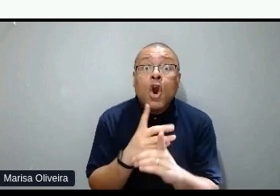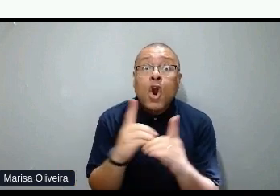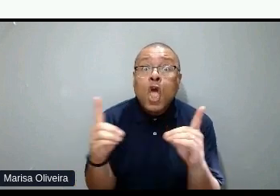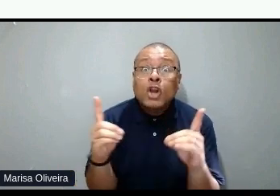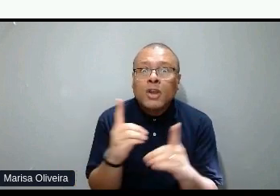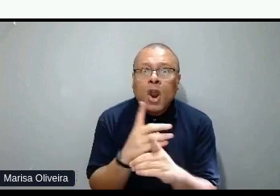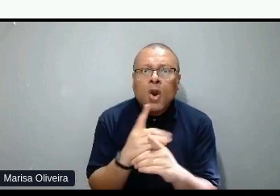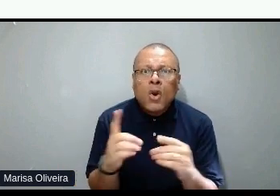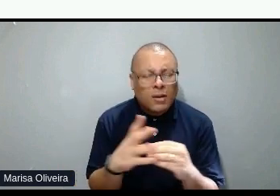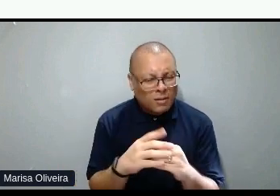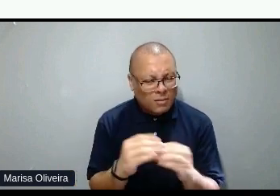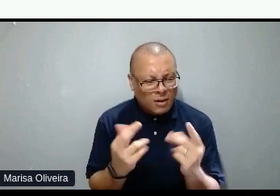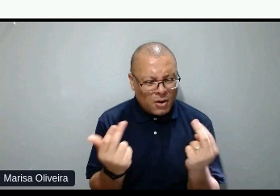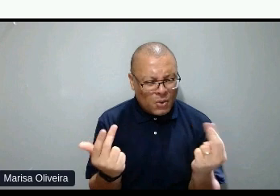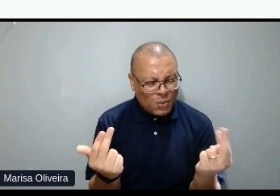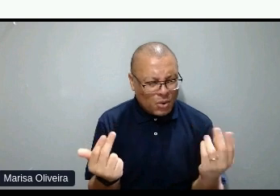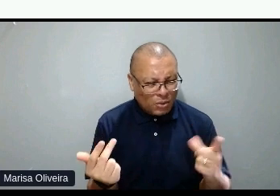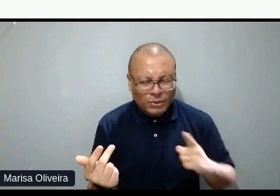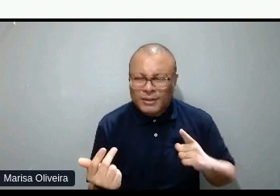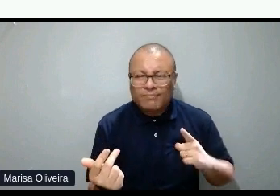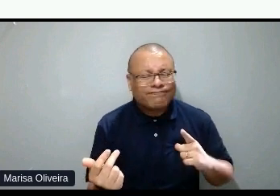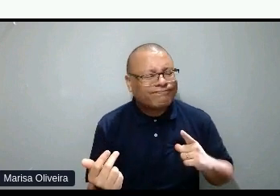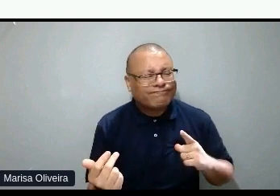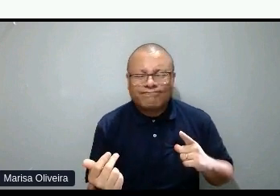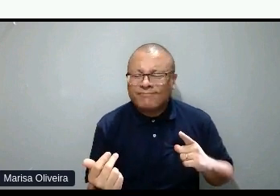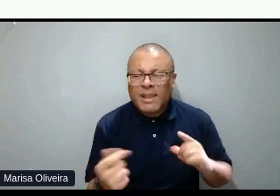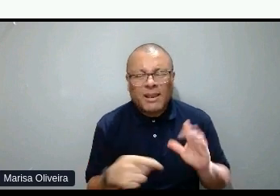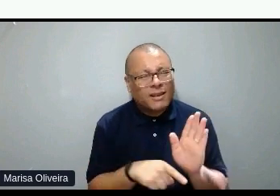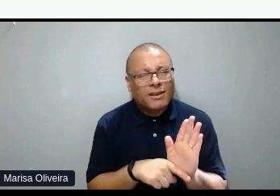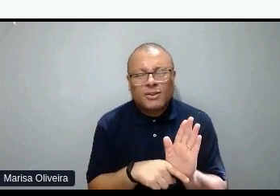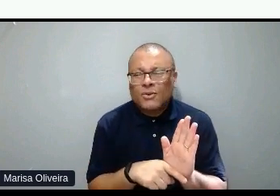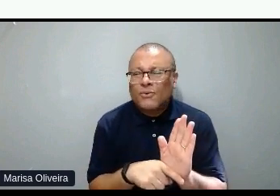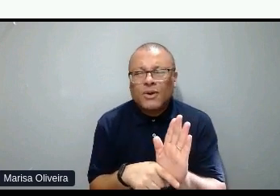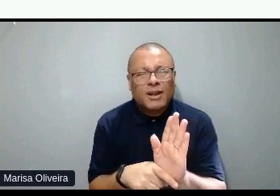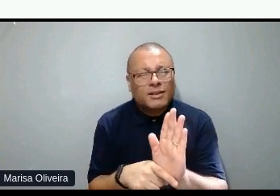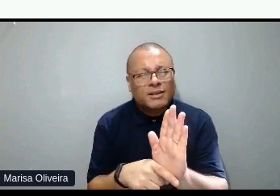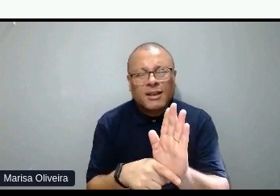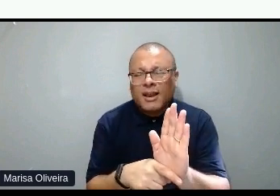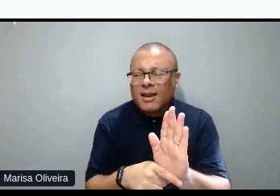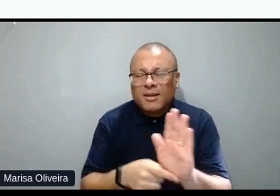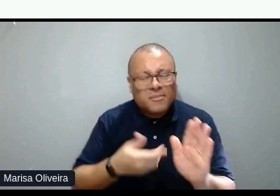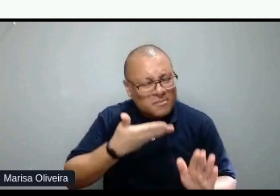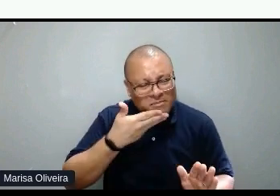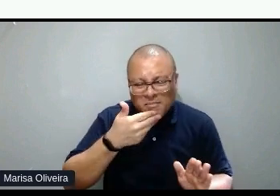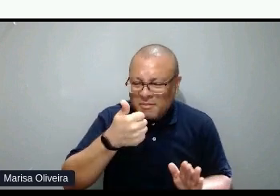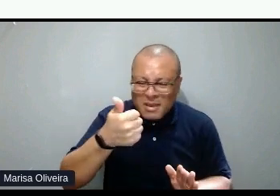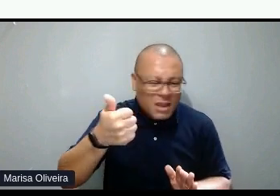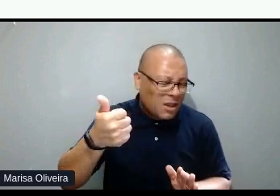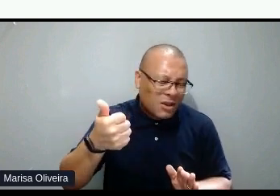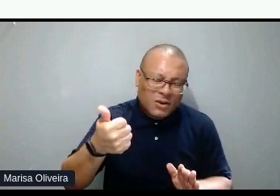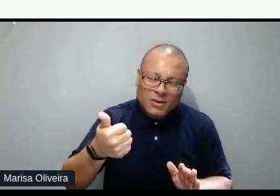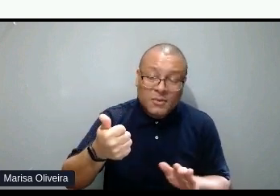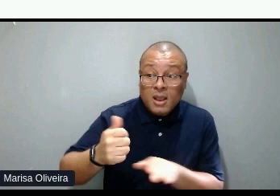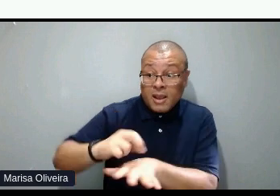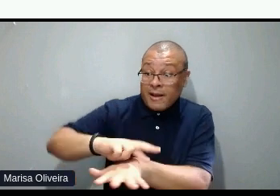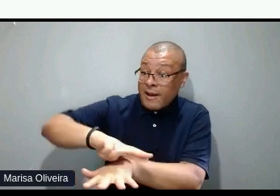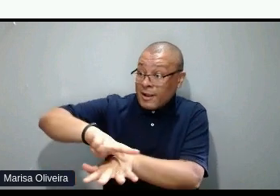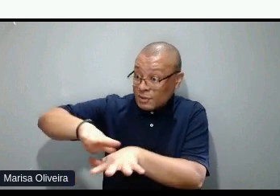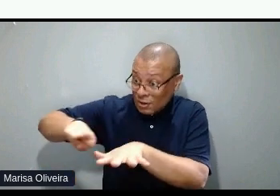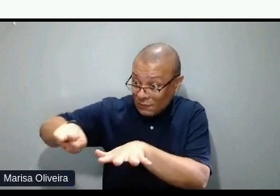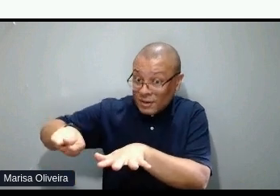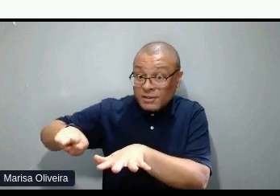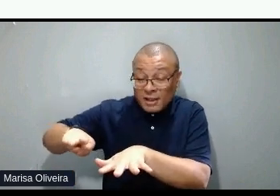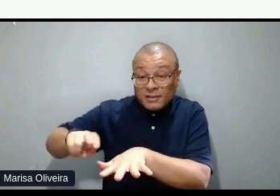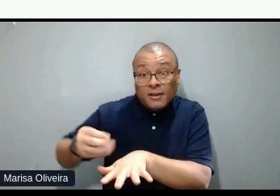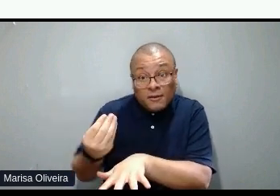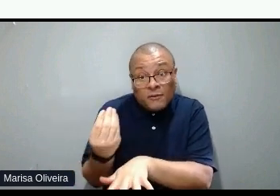already have. And then we are not going to get the benefits of the diversity that we put in. And